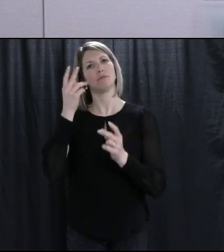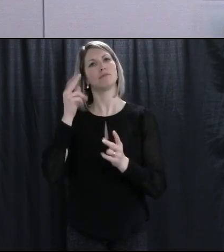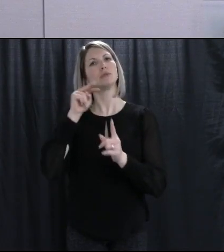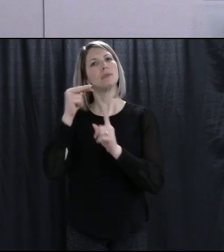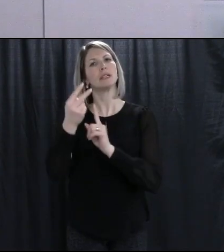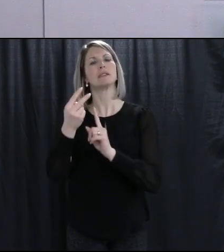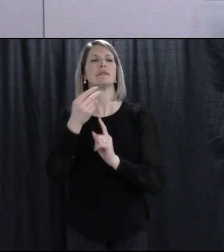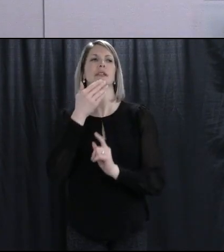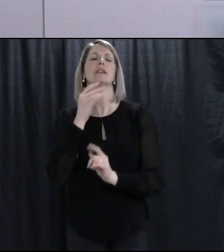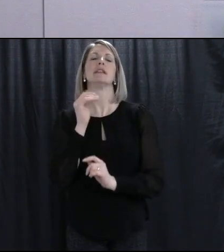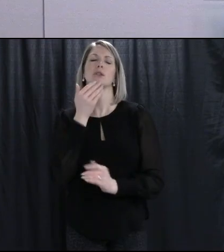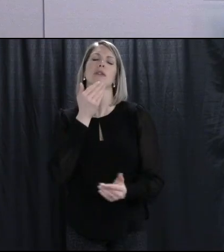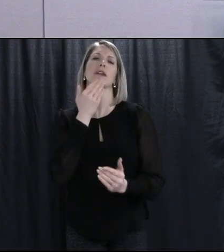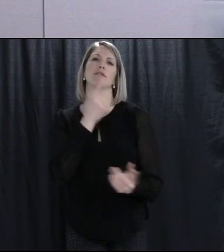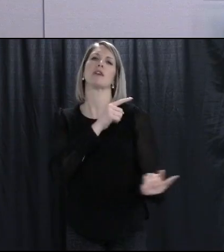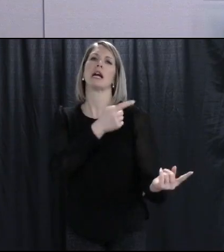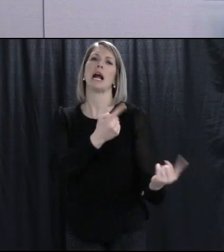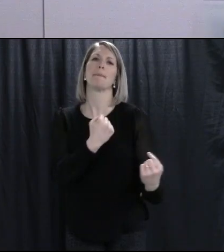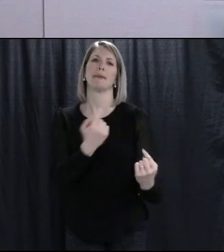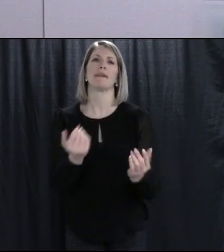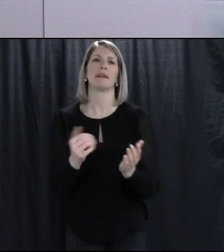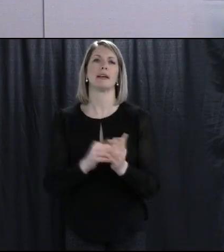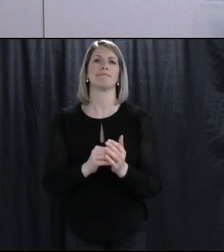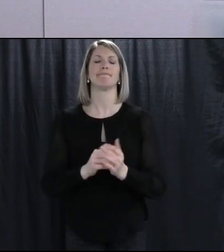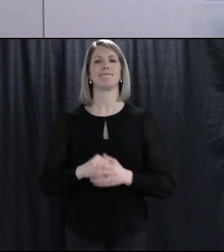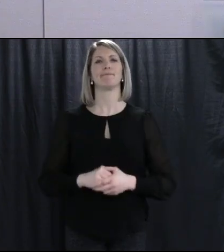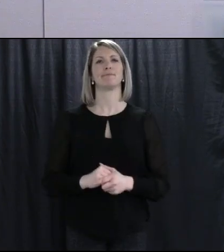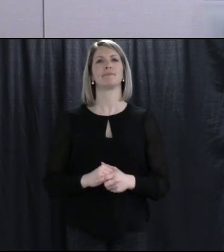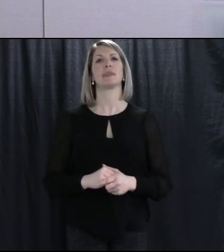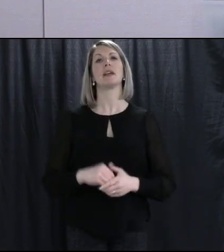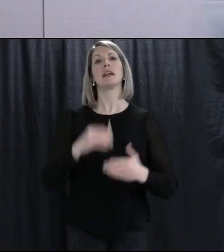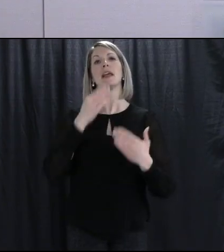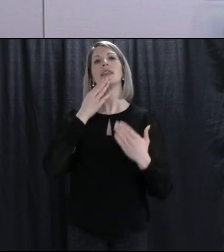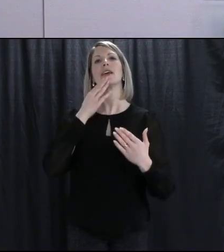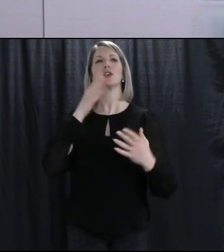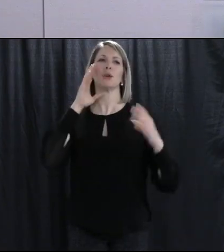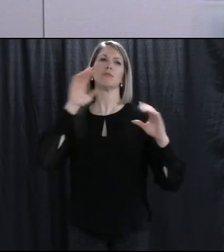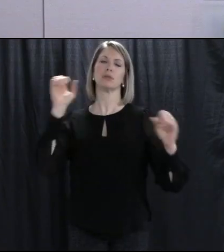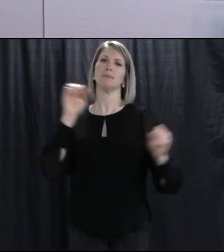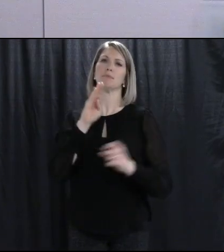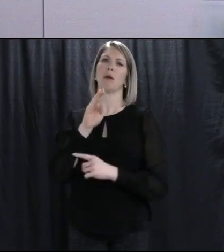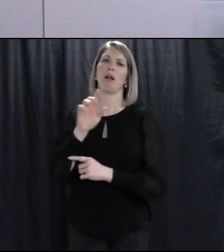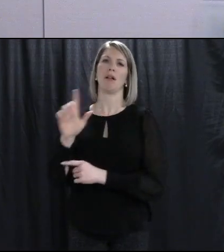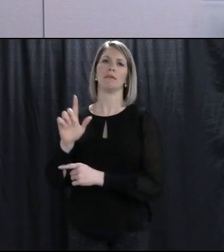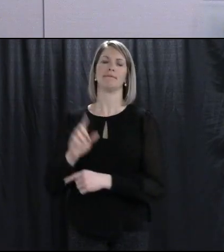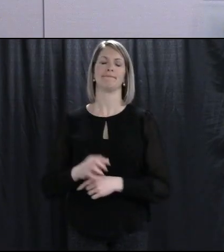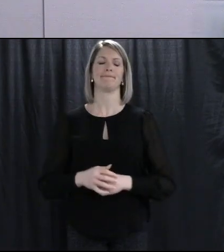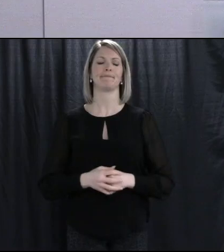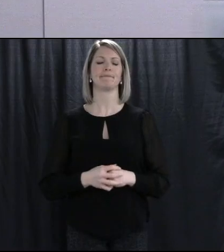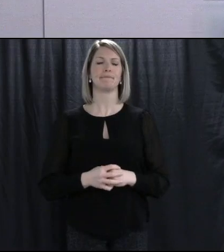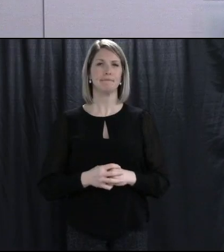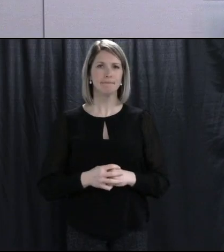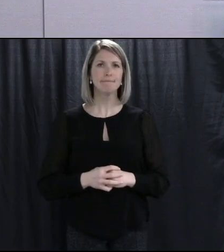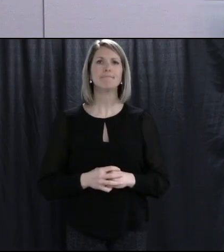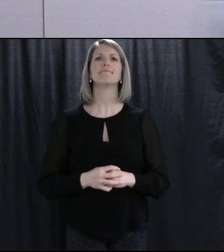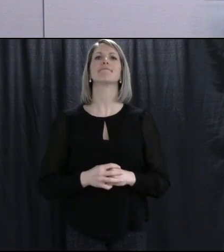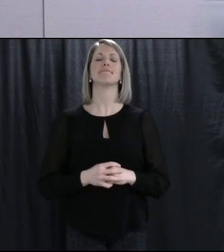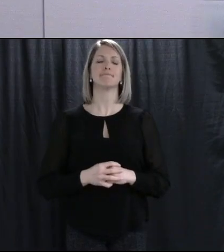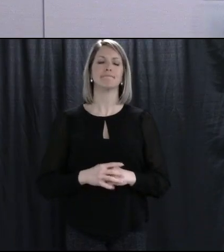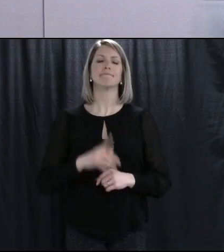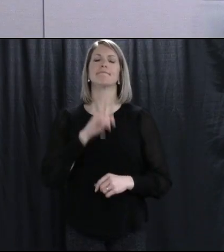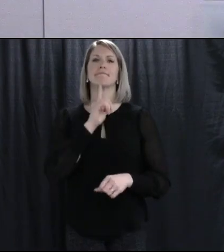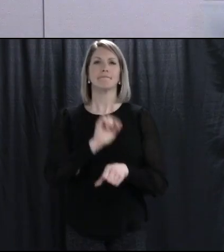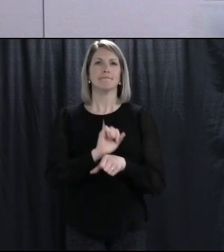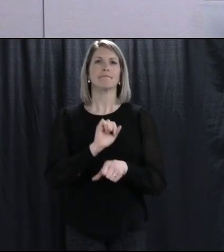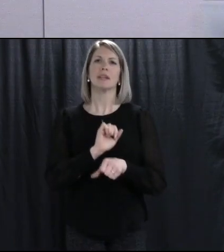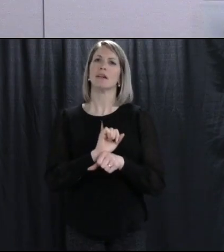So thank you very much. Thank you very much, Premier. This is an unprecedented time. We